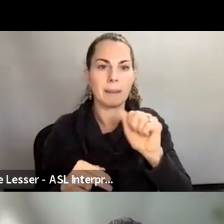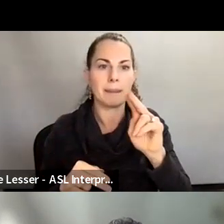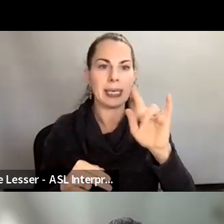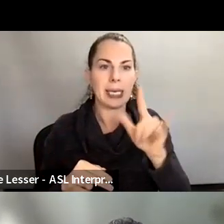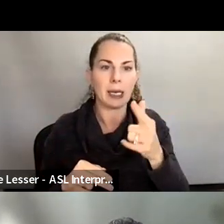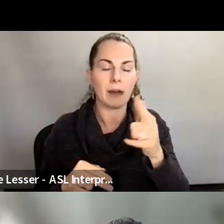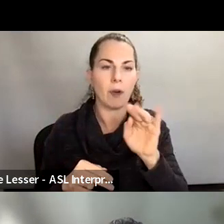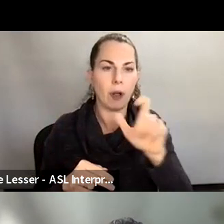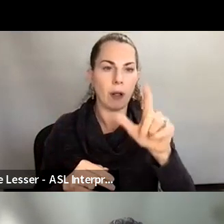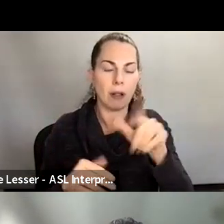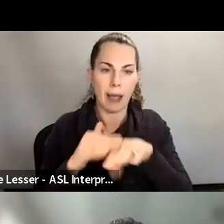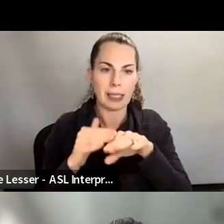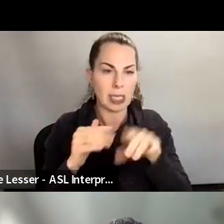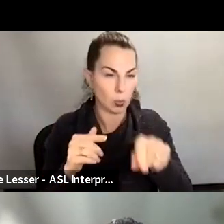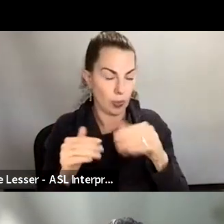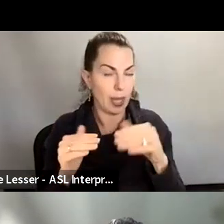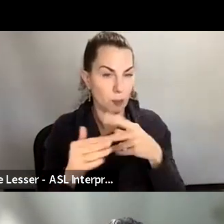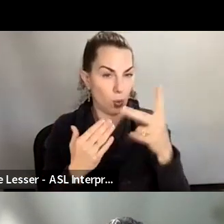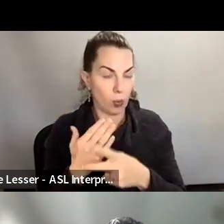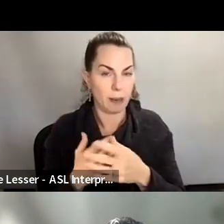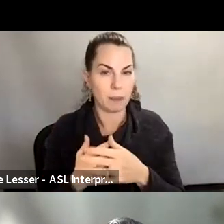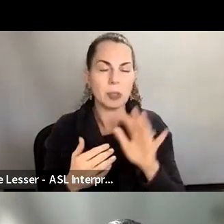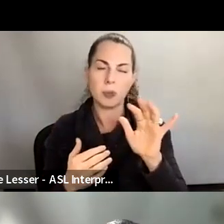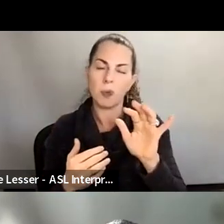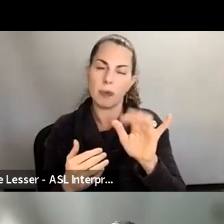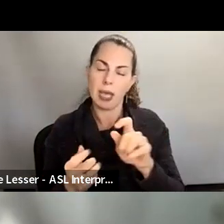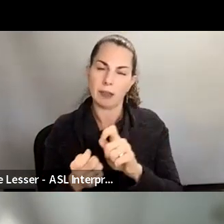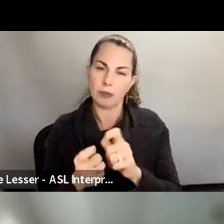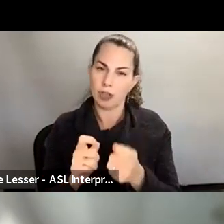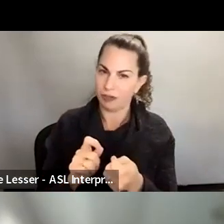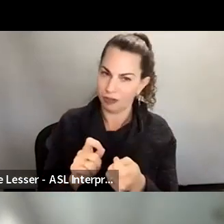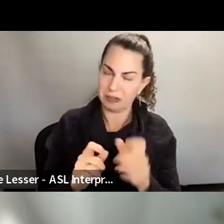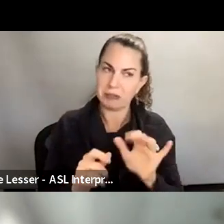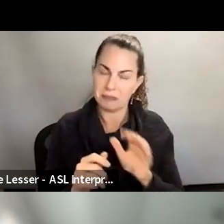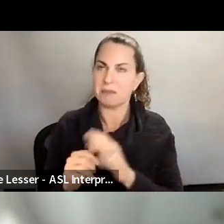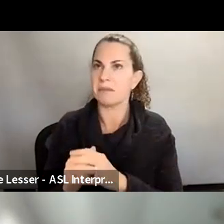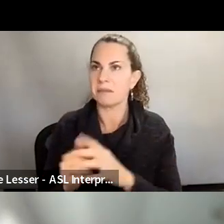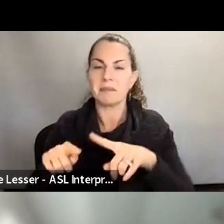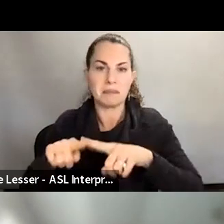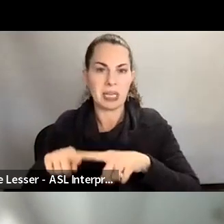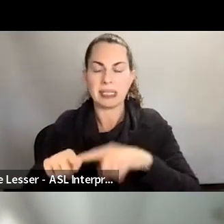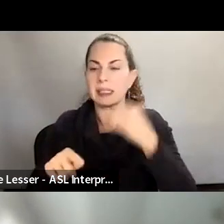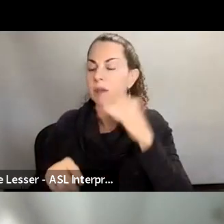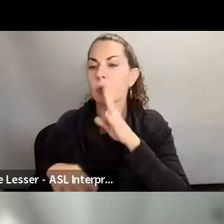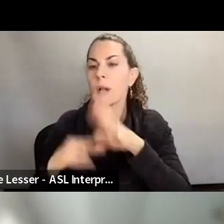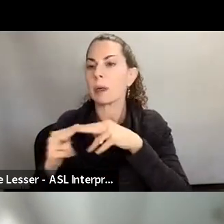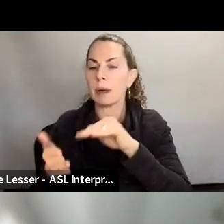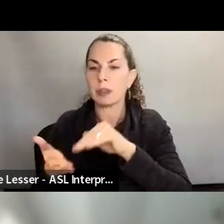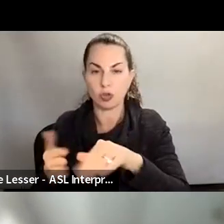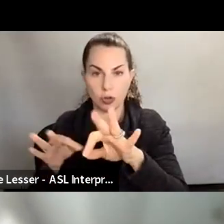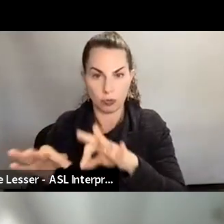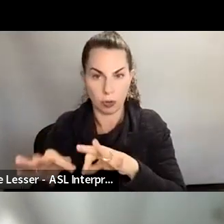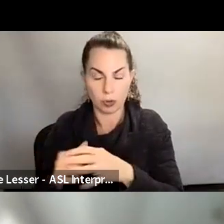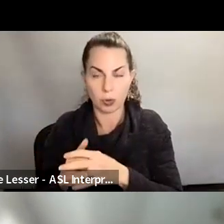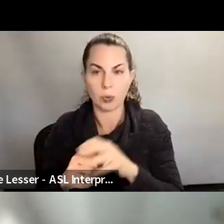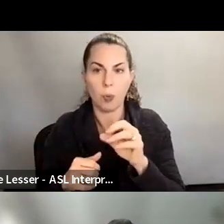so that changes, right? Like the conversation may be different if we're talking about discharge instructions or, you know, getting